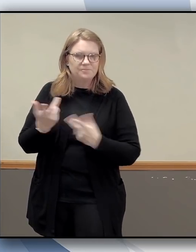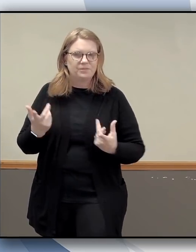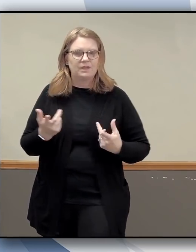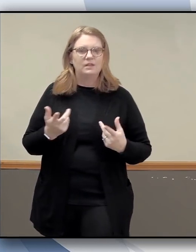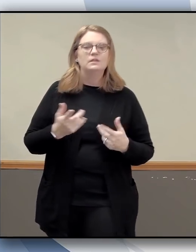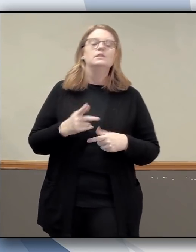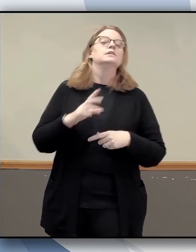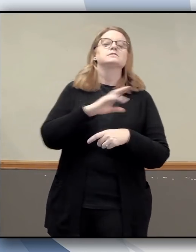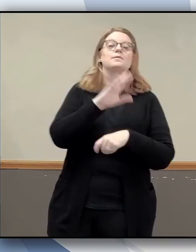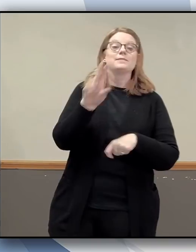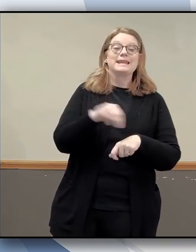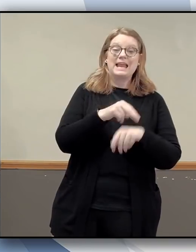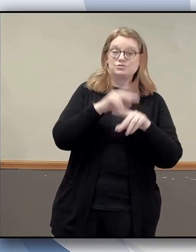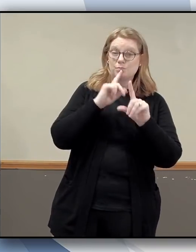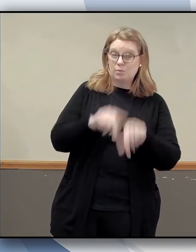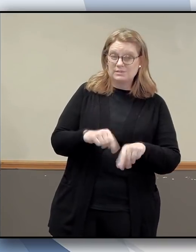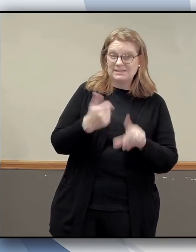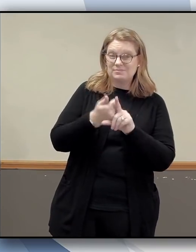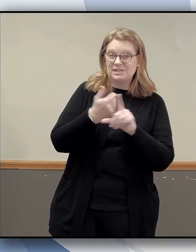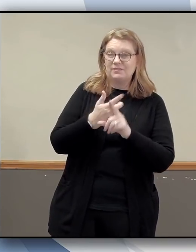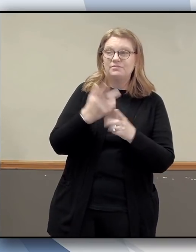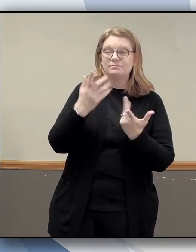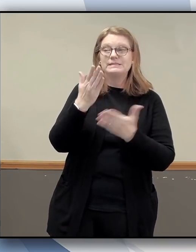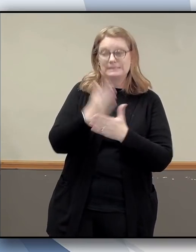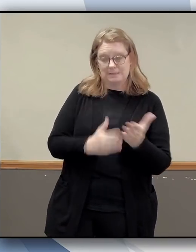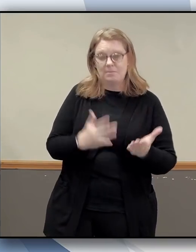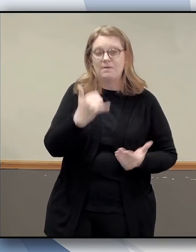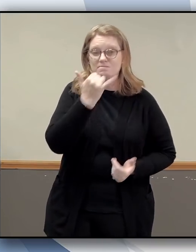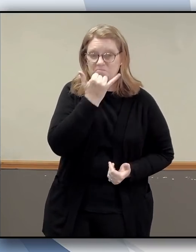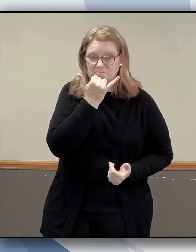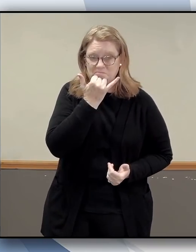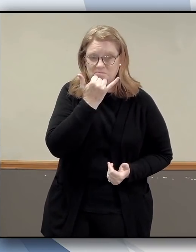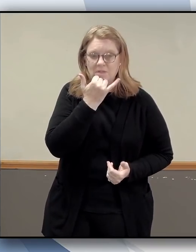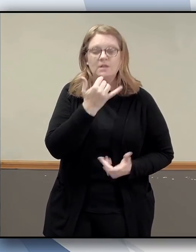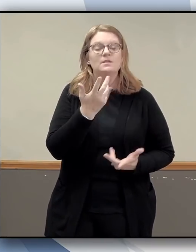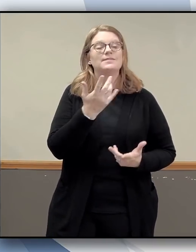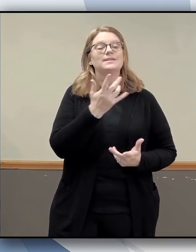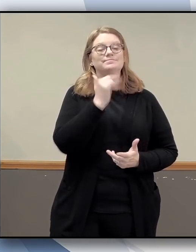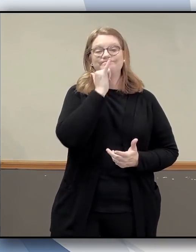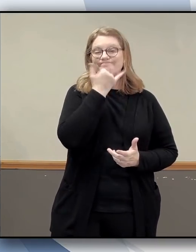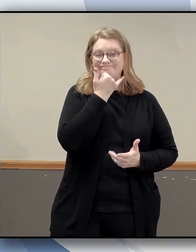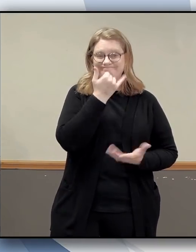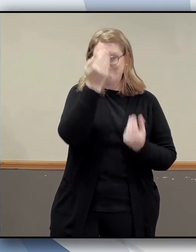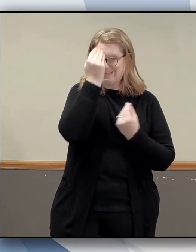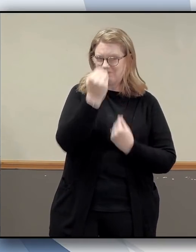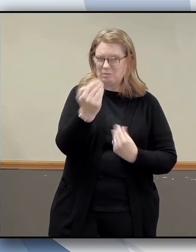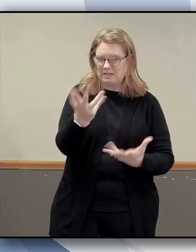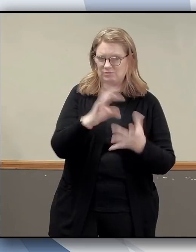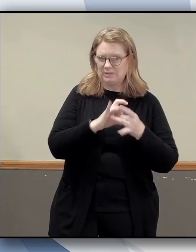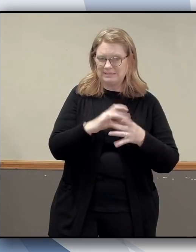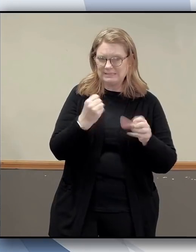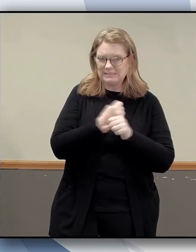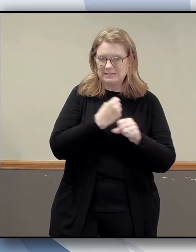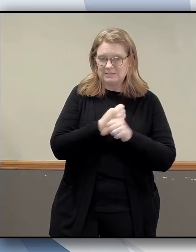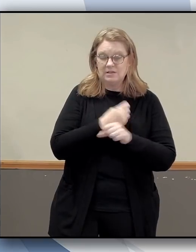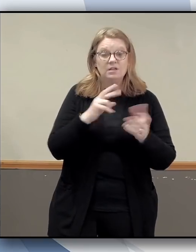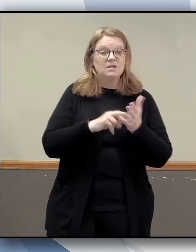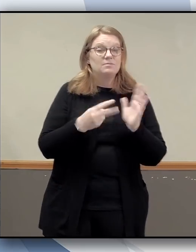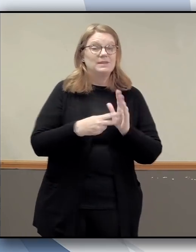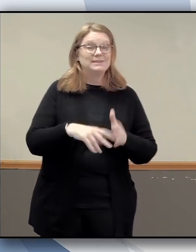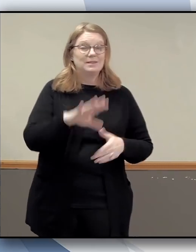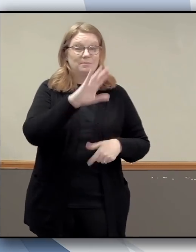national reports that were reported this week, there was some misreporting about statistics. We're not out of beds in North